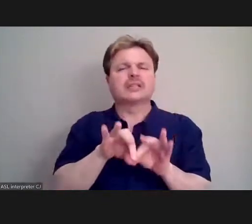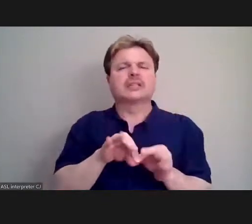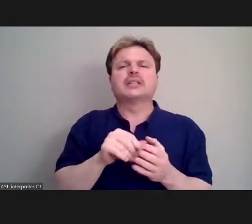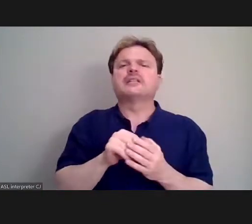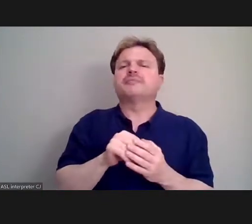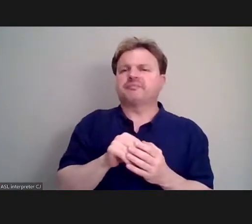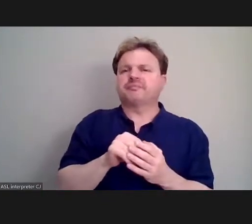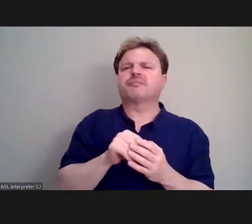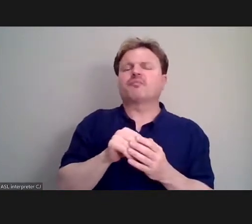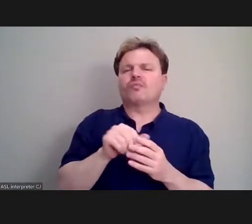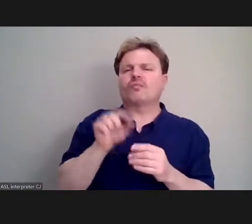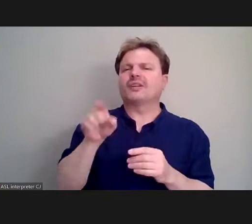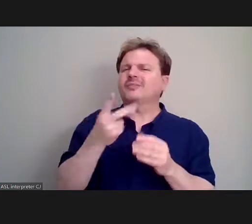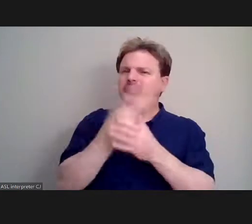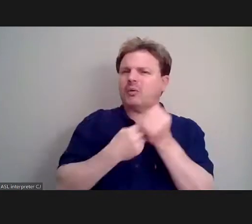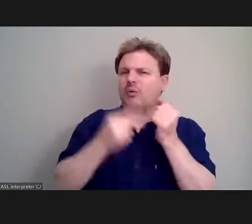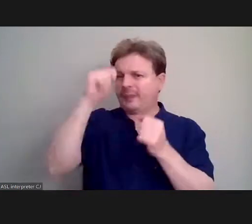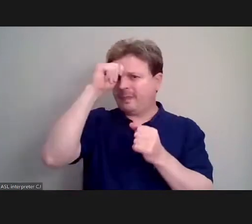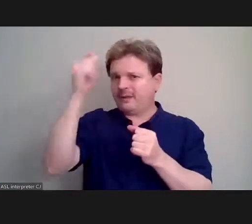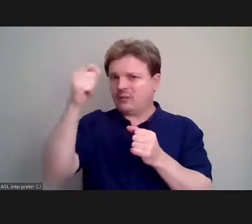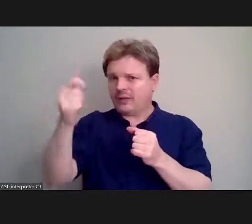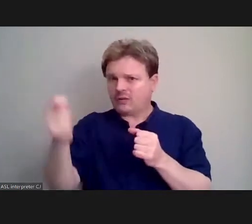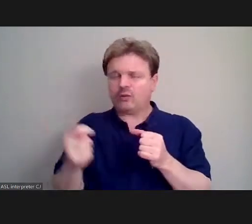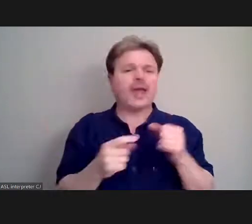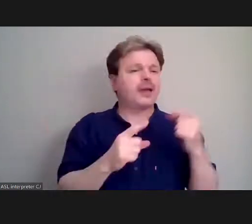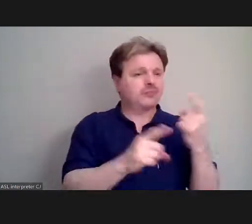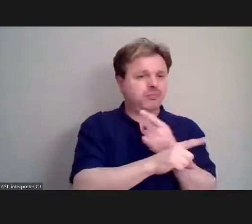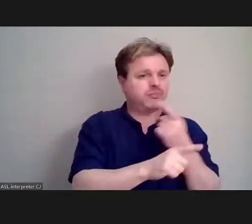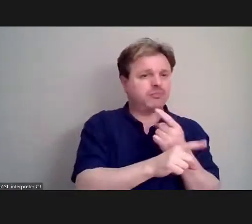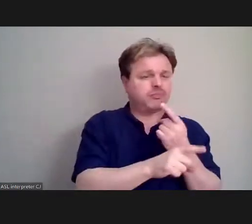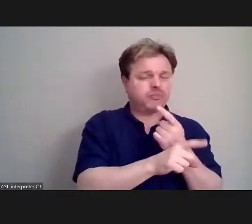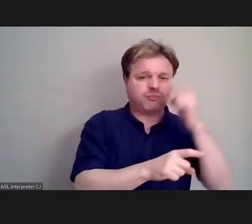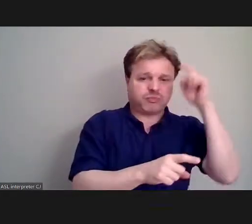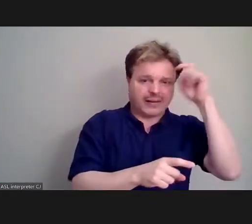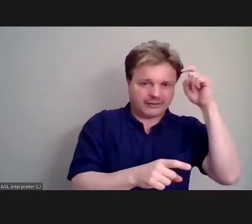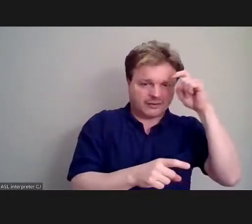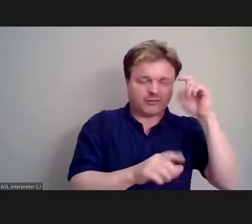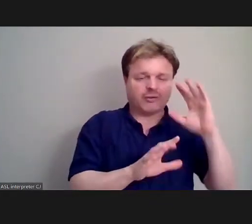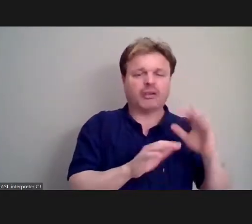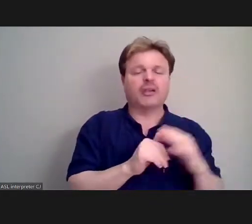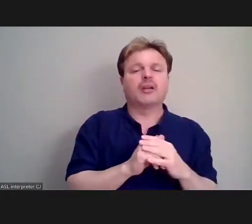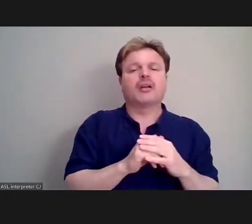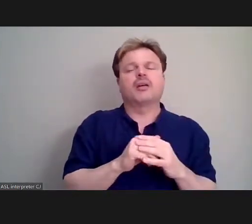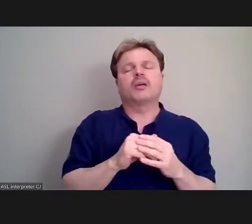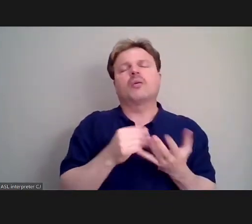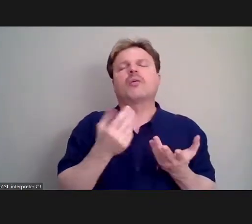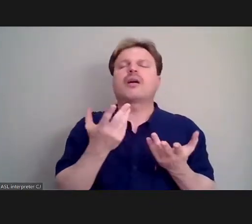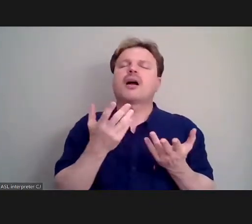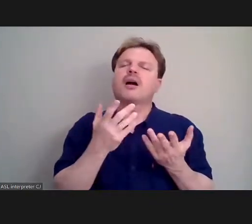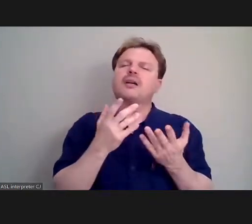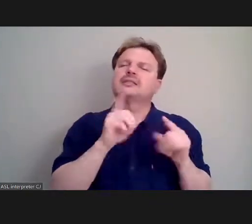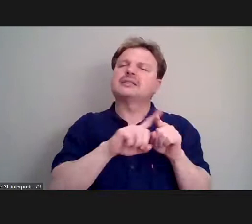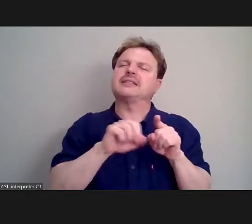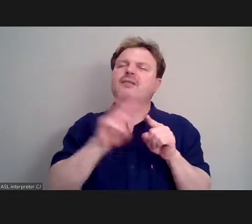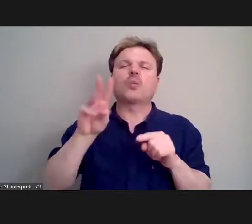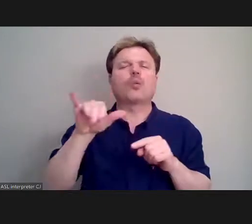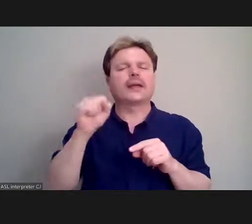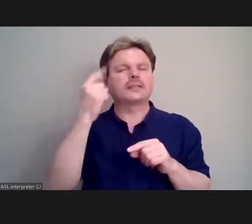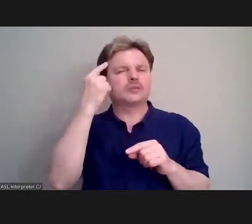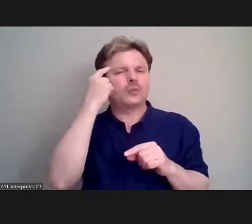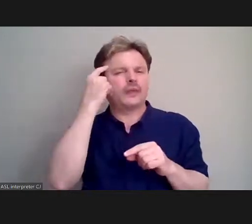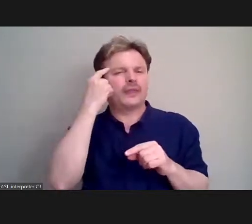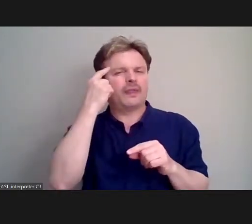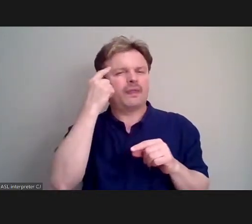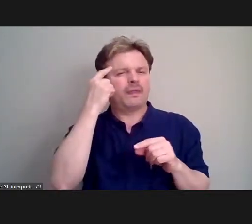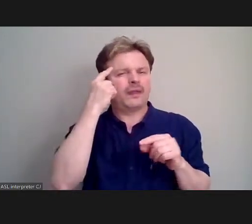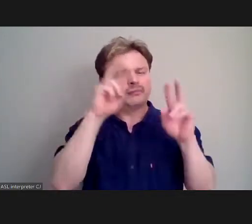both the theoretical and the practical, and or the ways in which we think through certain